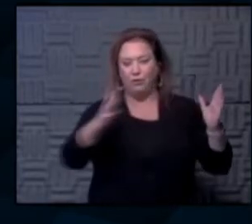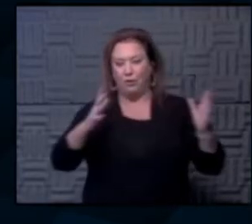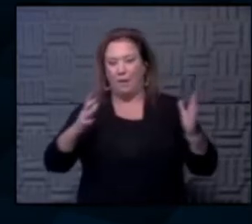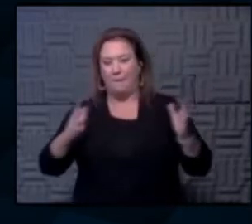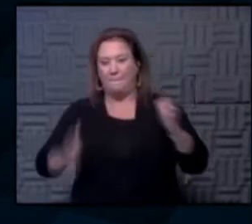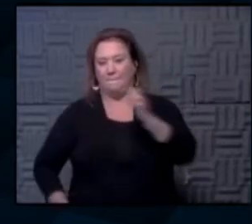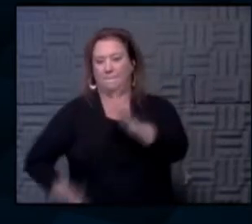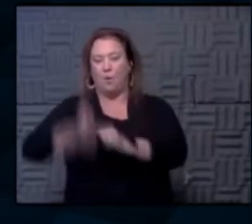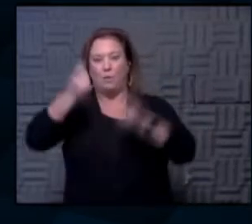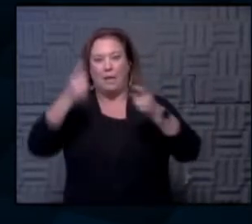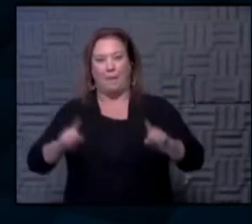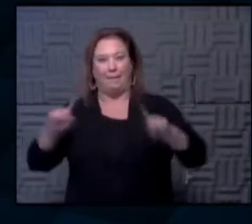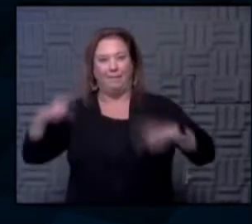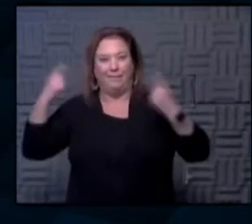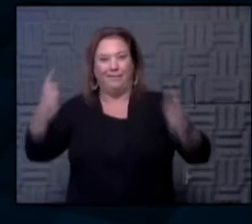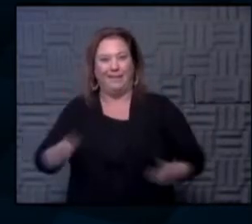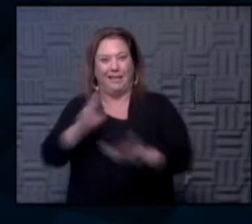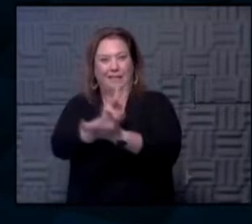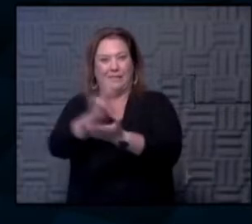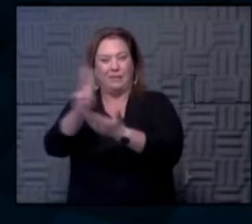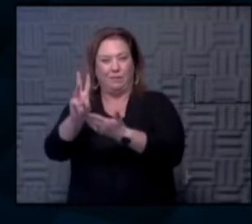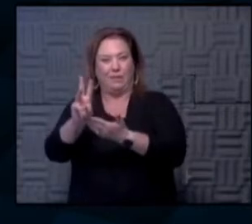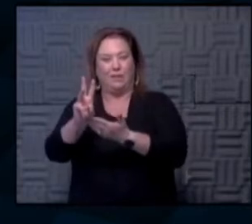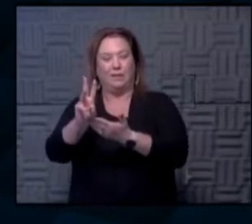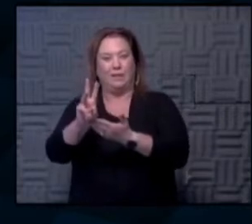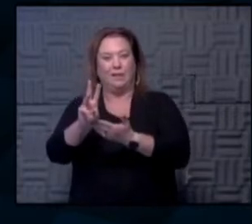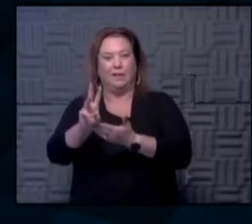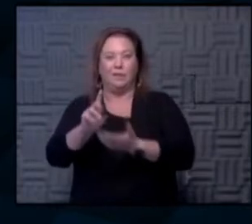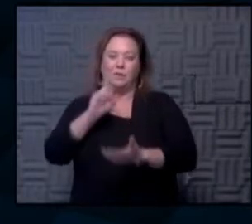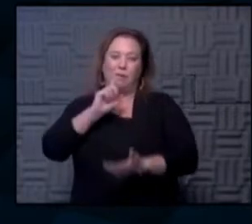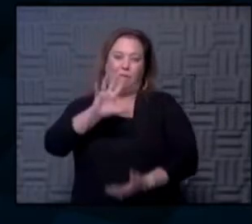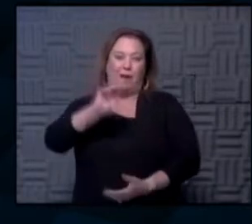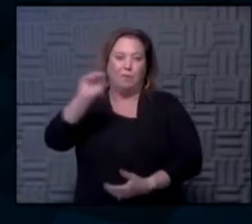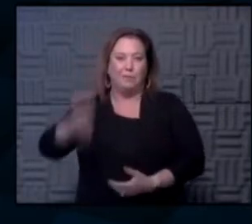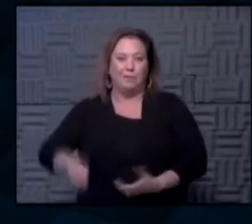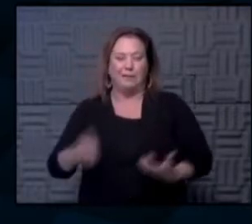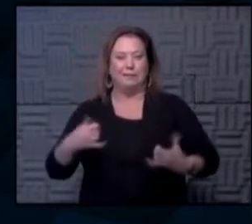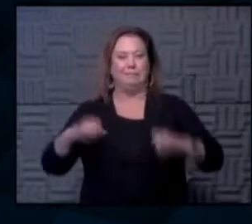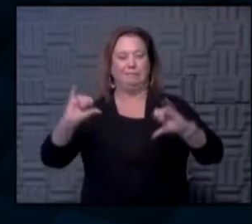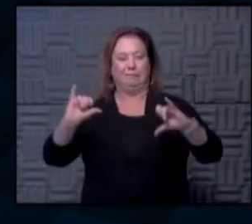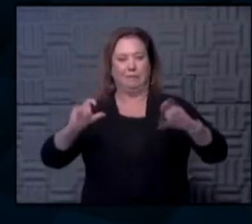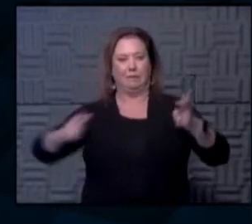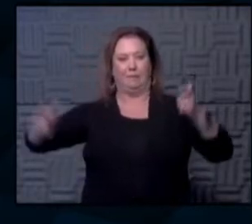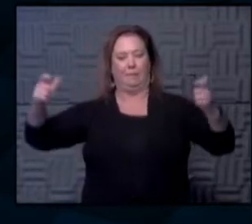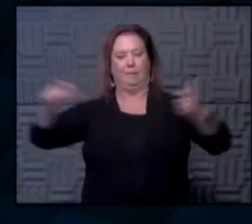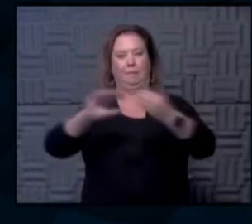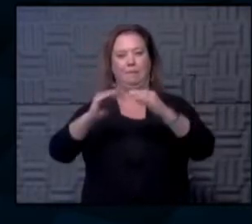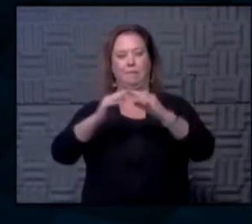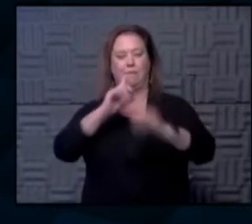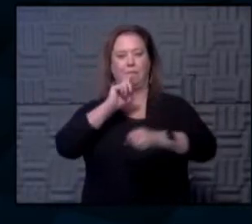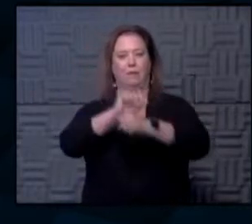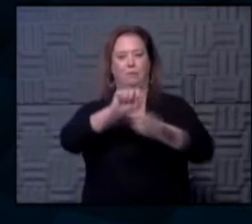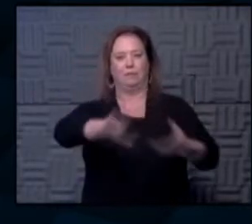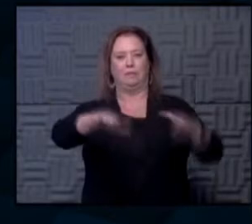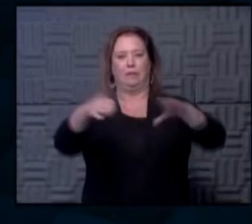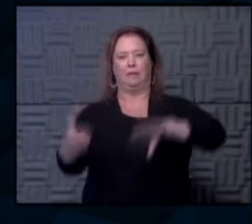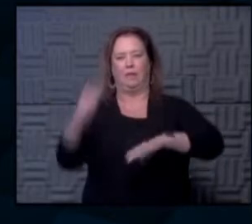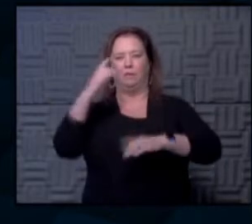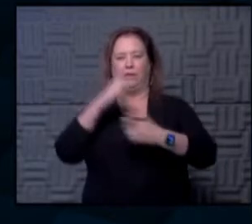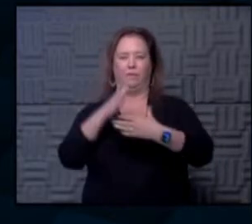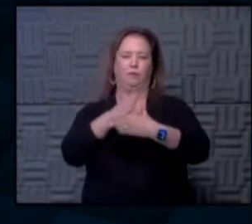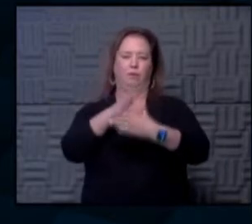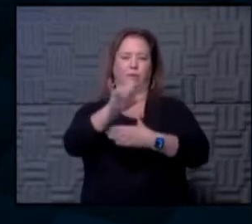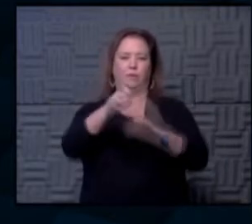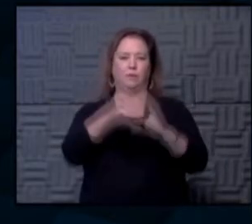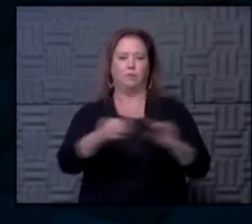hospitalized, even a decreasing percentage, right? 5% of a bigger number is still a larger number of actual deaths, and we know we've shared that